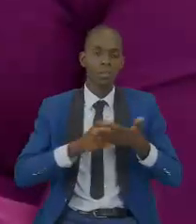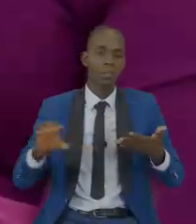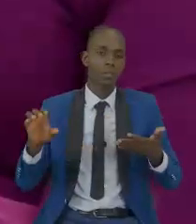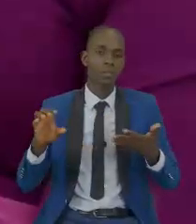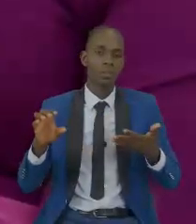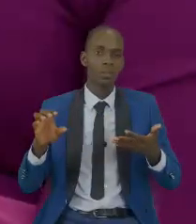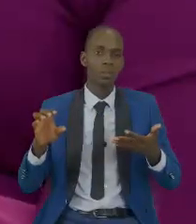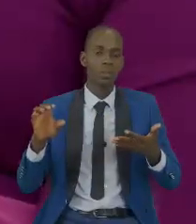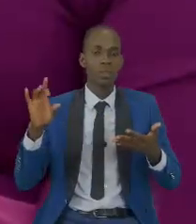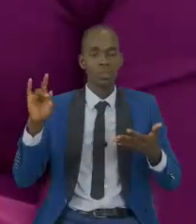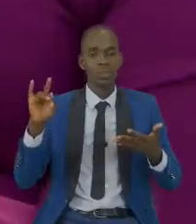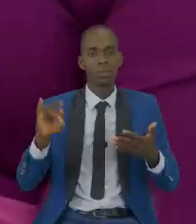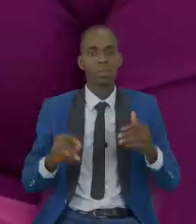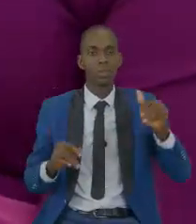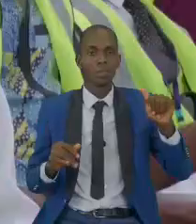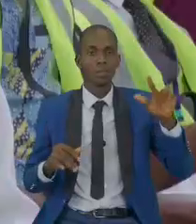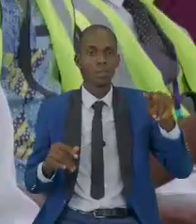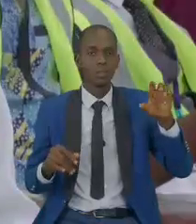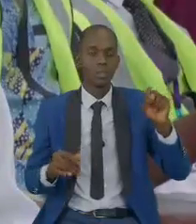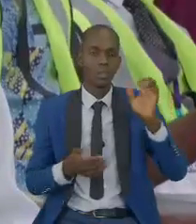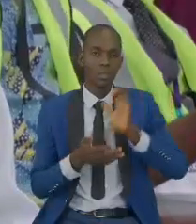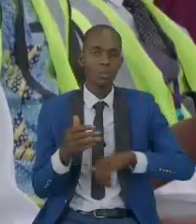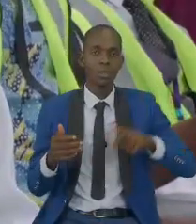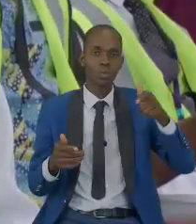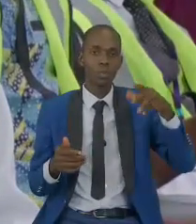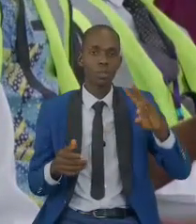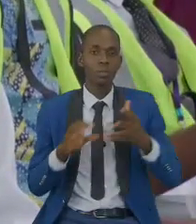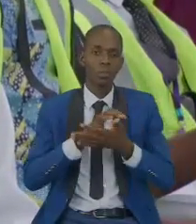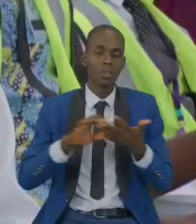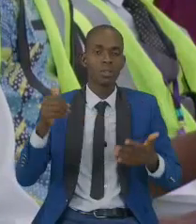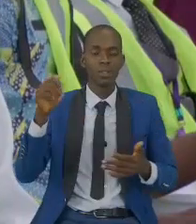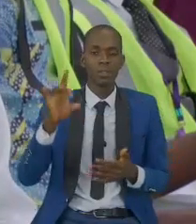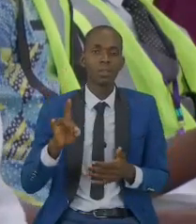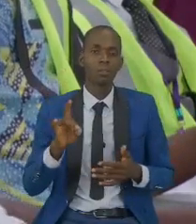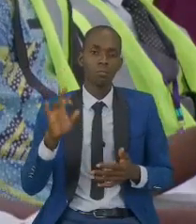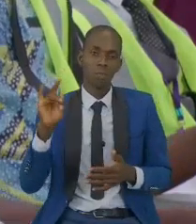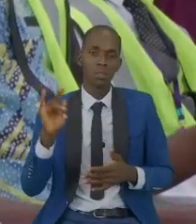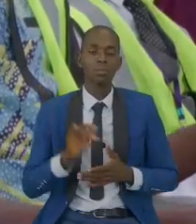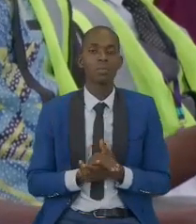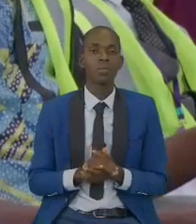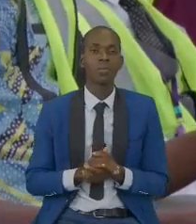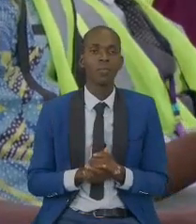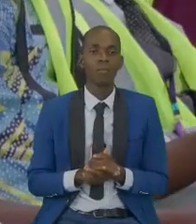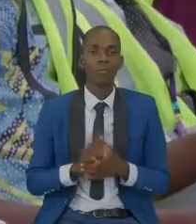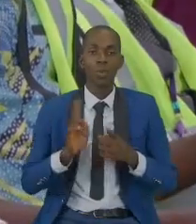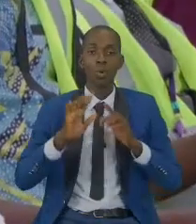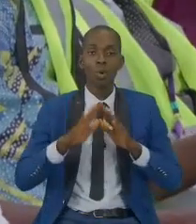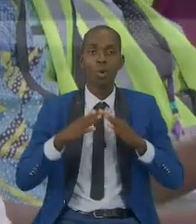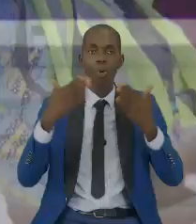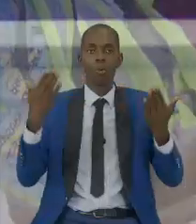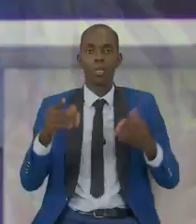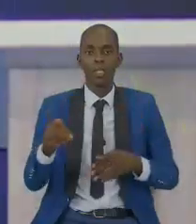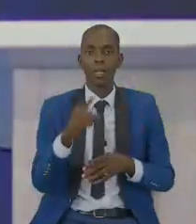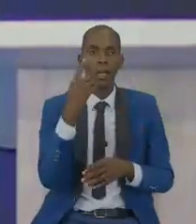verse 18. Acts chapter 26, verse 18. To open